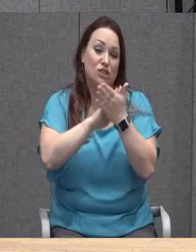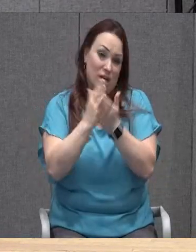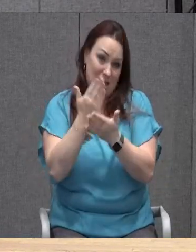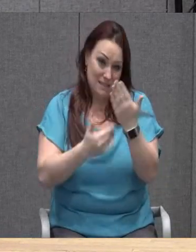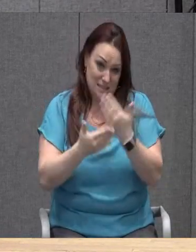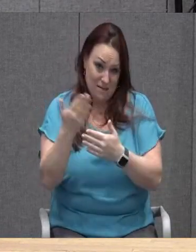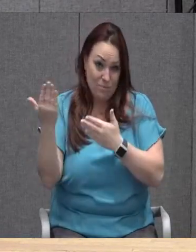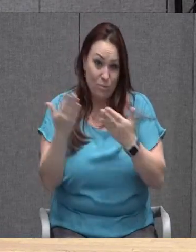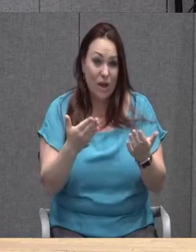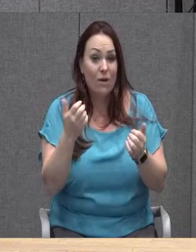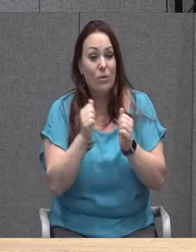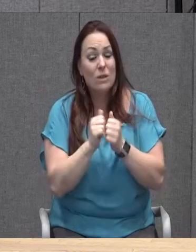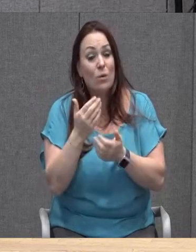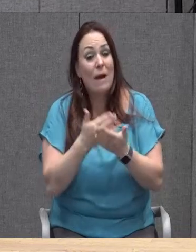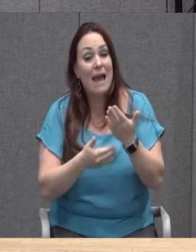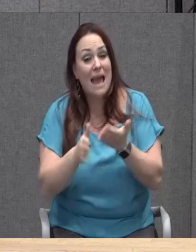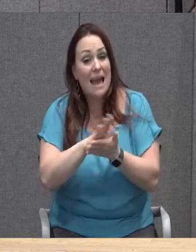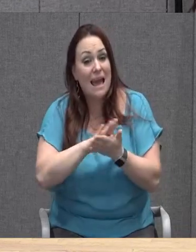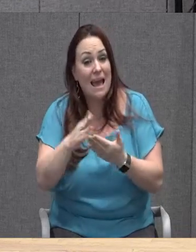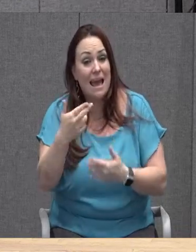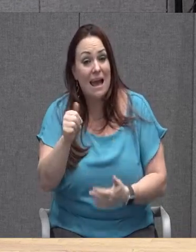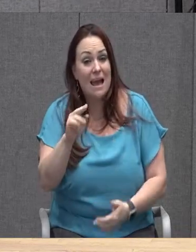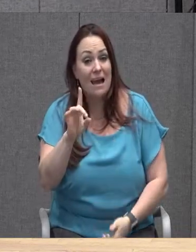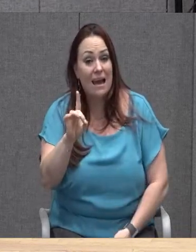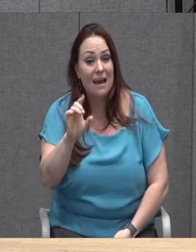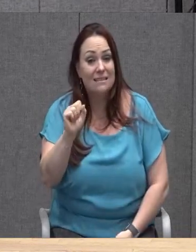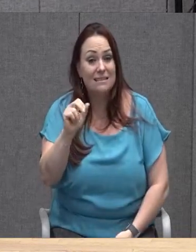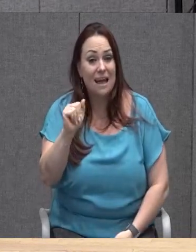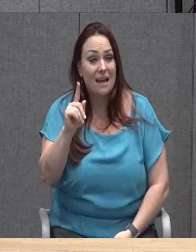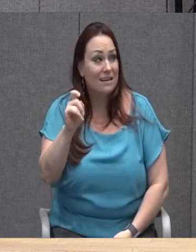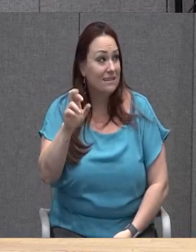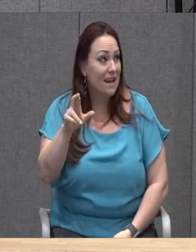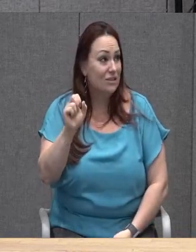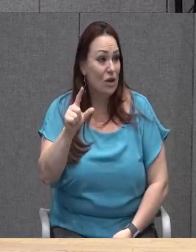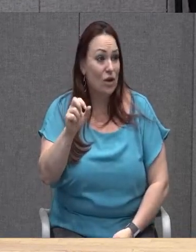hand sanitizer. Hand sanitizer, There's yes. gonna be a lot of people out there touching it. All right.